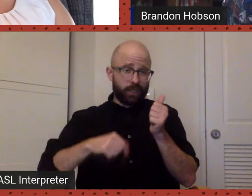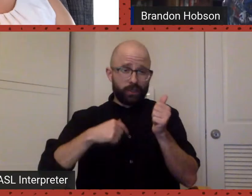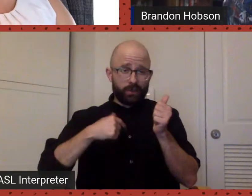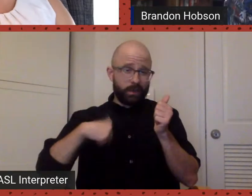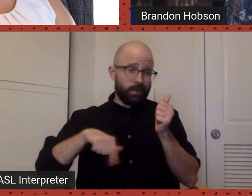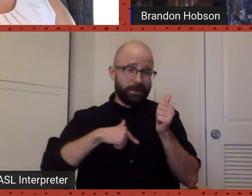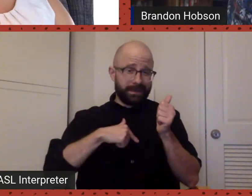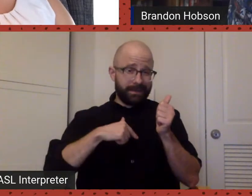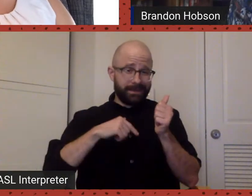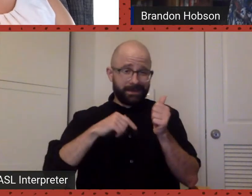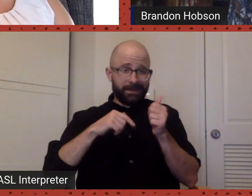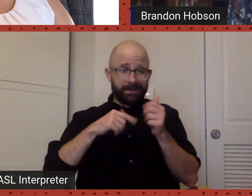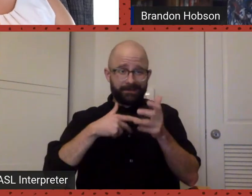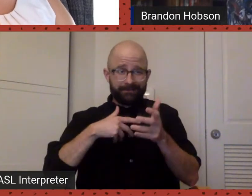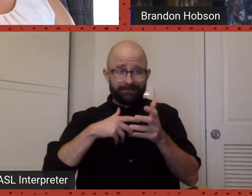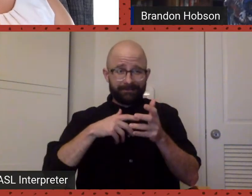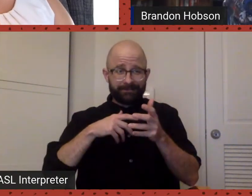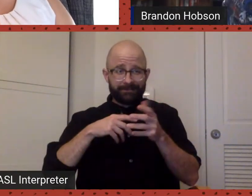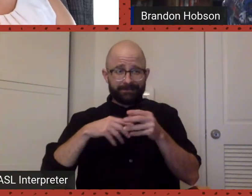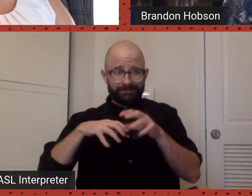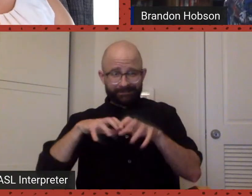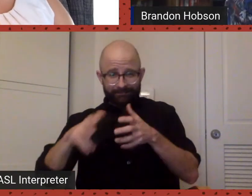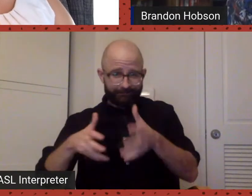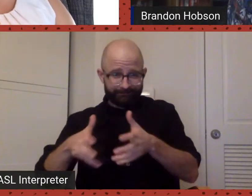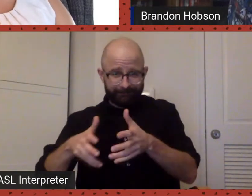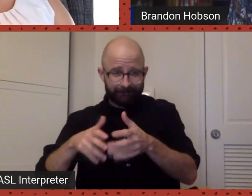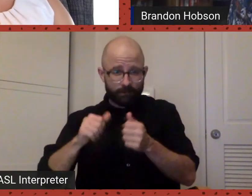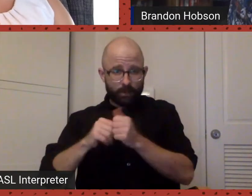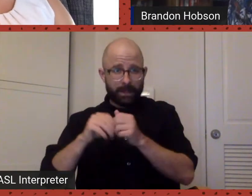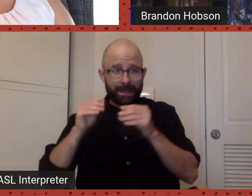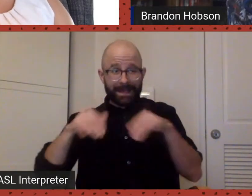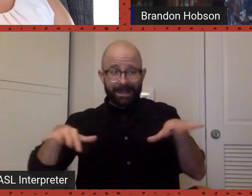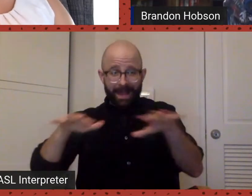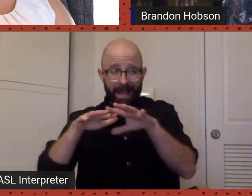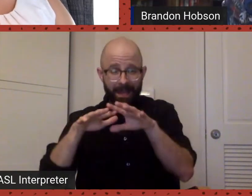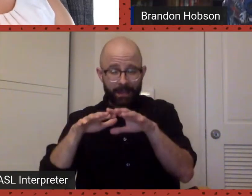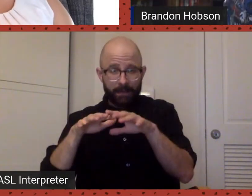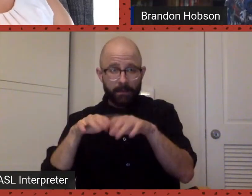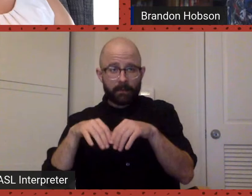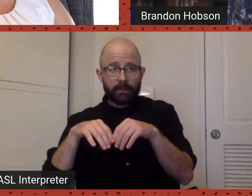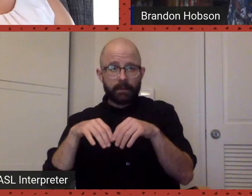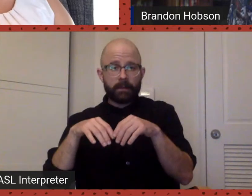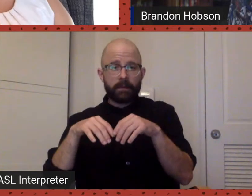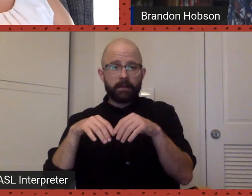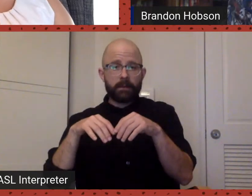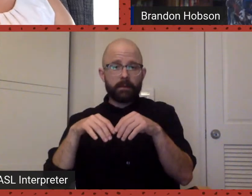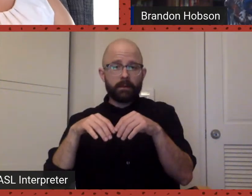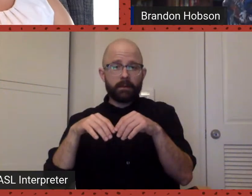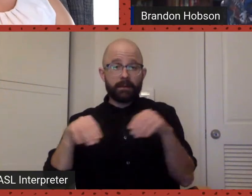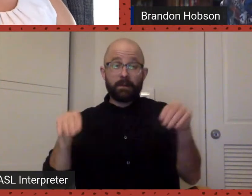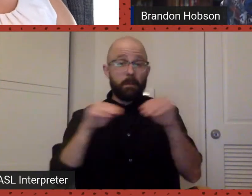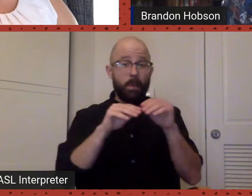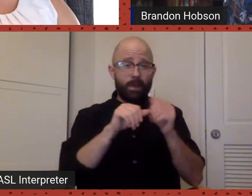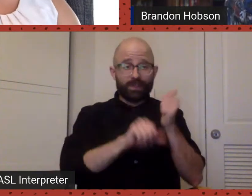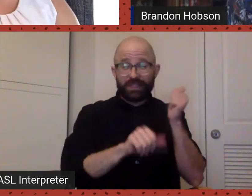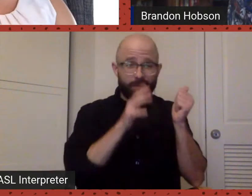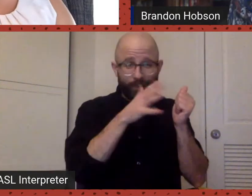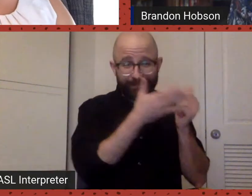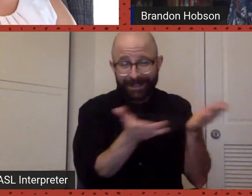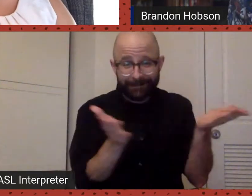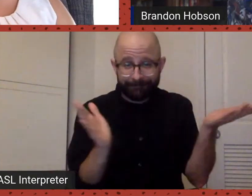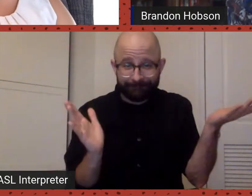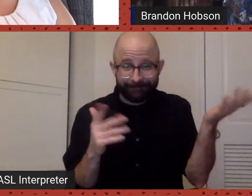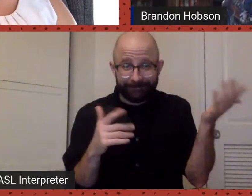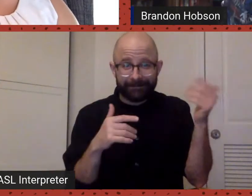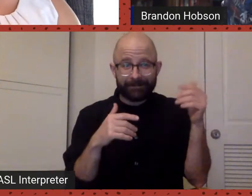we treat the land, right, the shittier that it's going to be. I don't know what